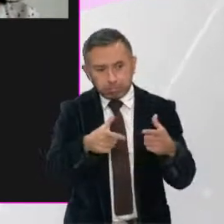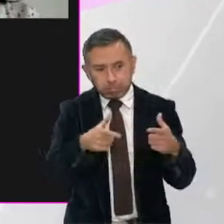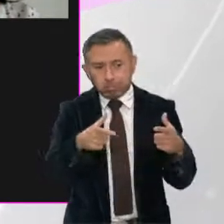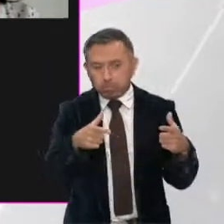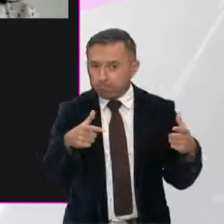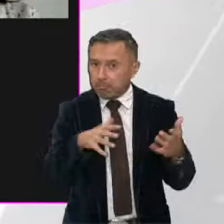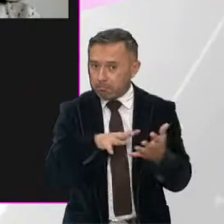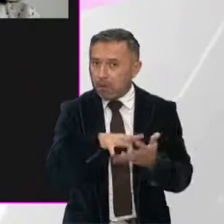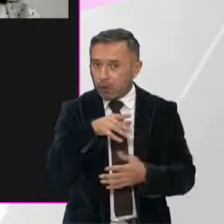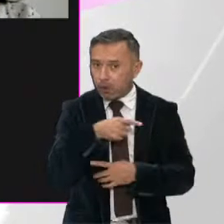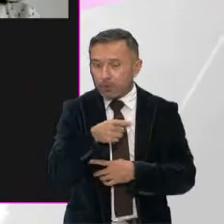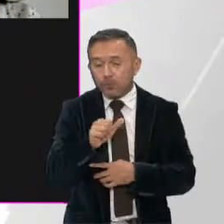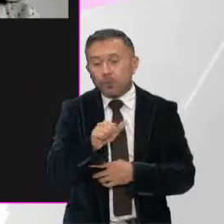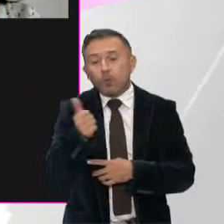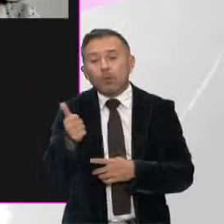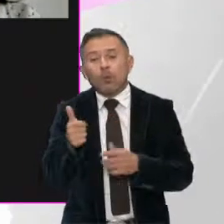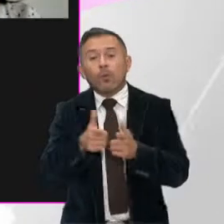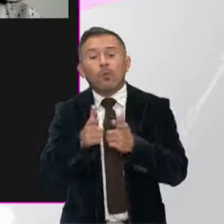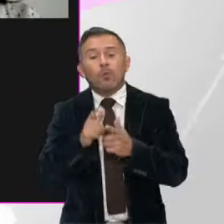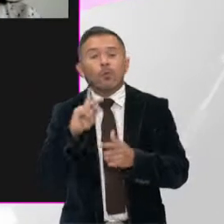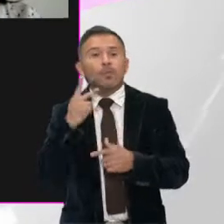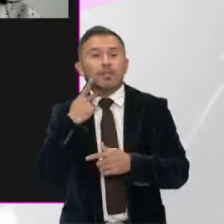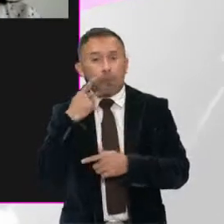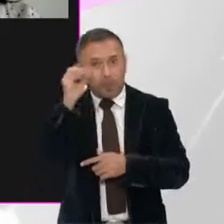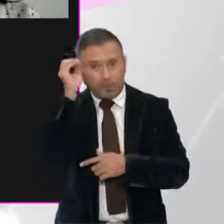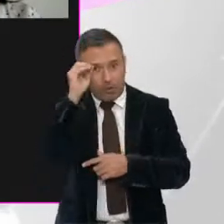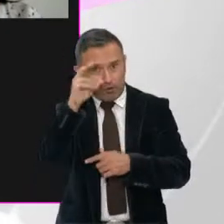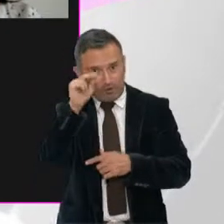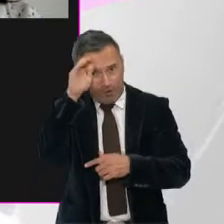towards socialism, and the opposing party